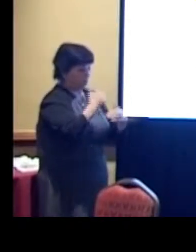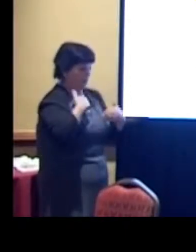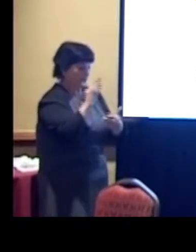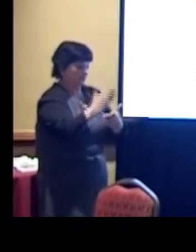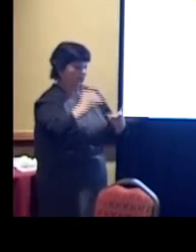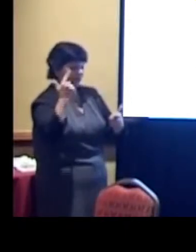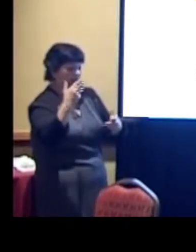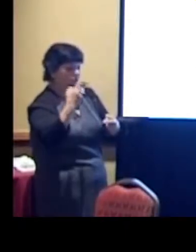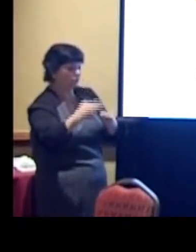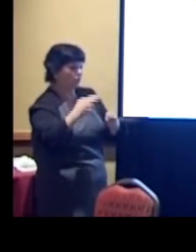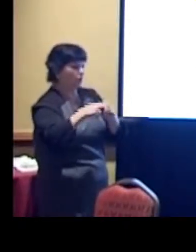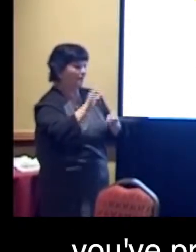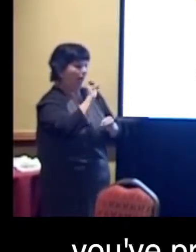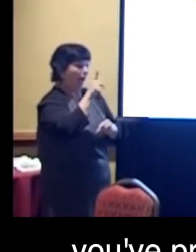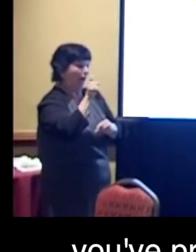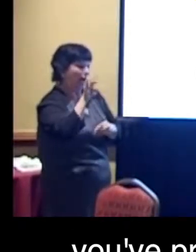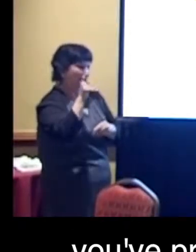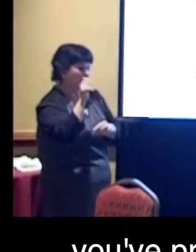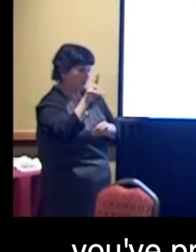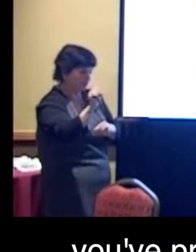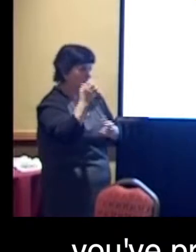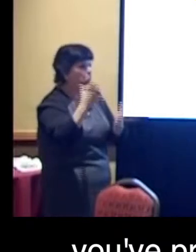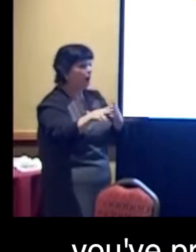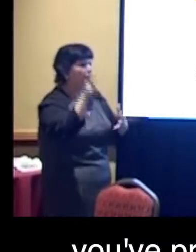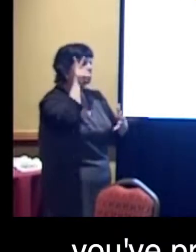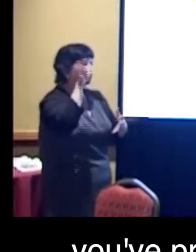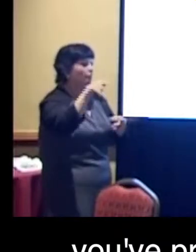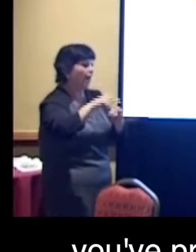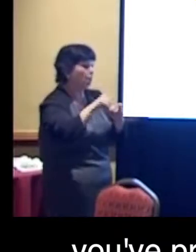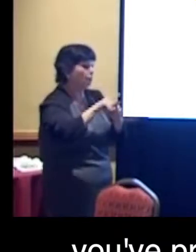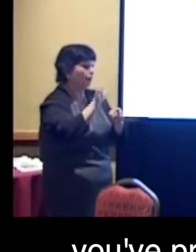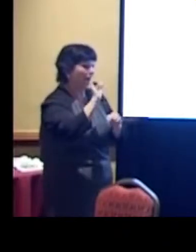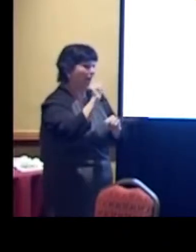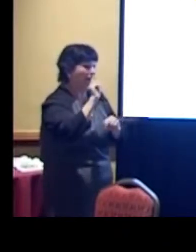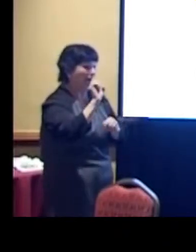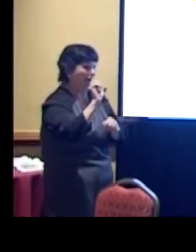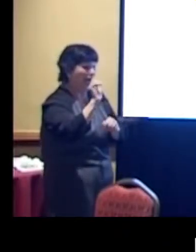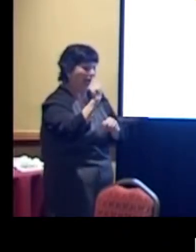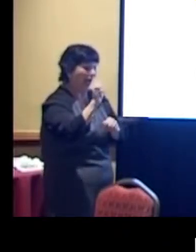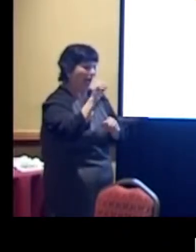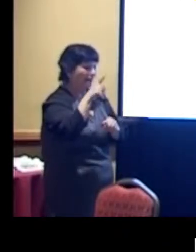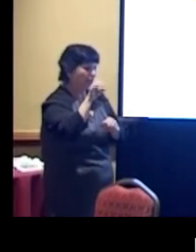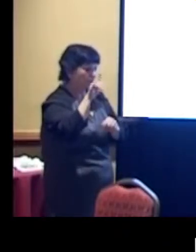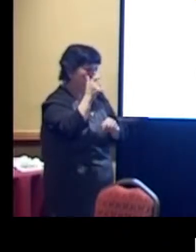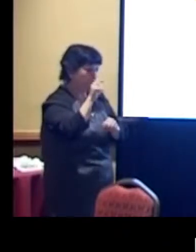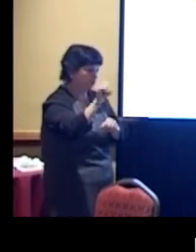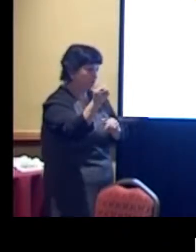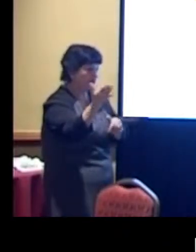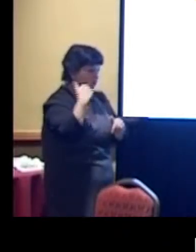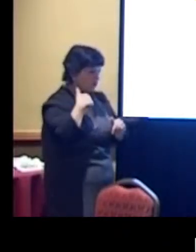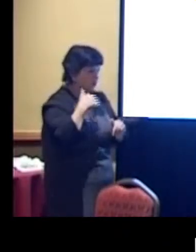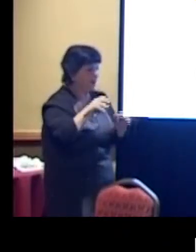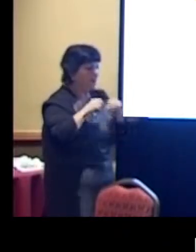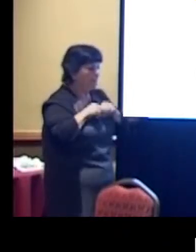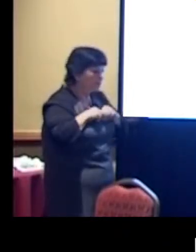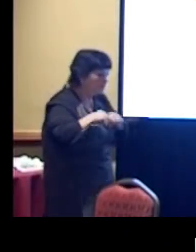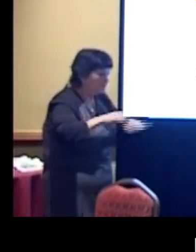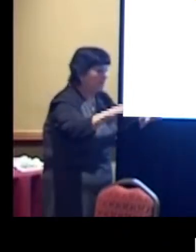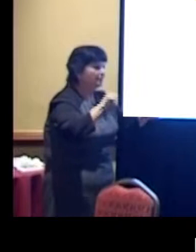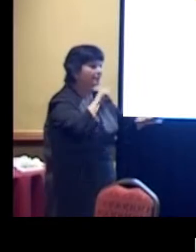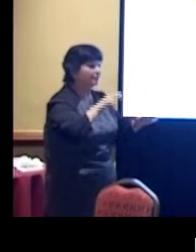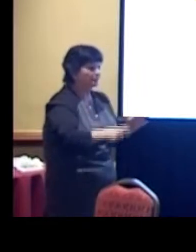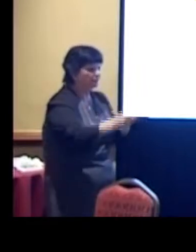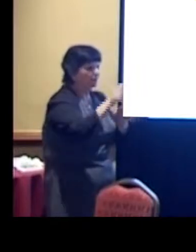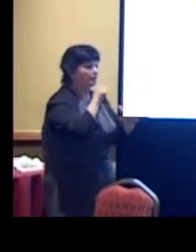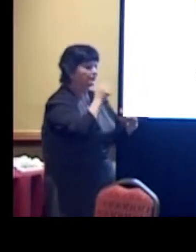else called Asperger's disorder, and you've probably heard the term Asperger's. Pervasive developmental disorder